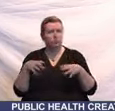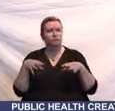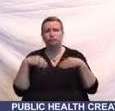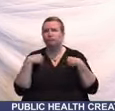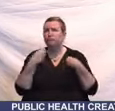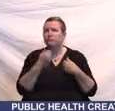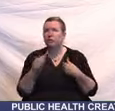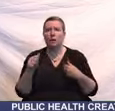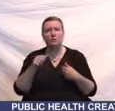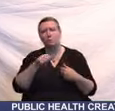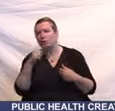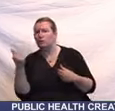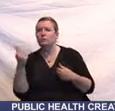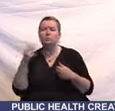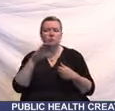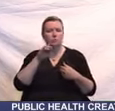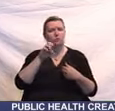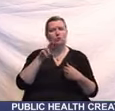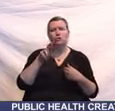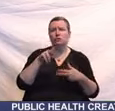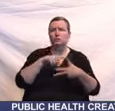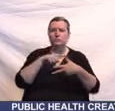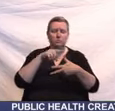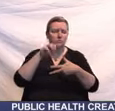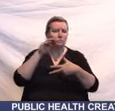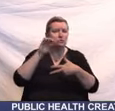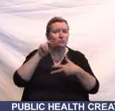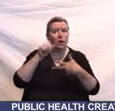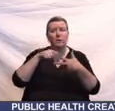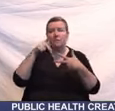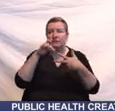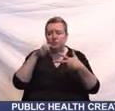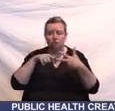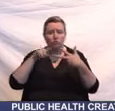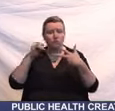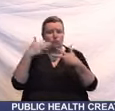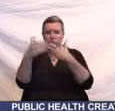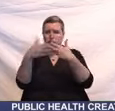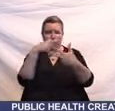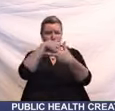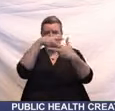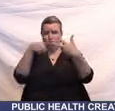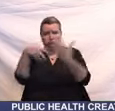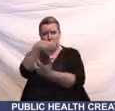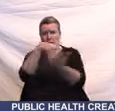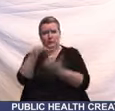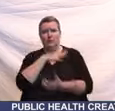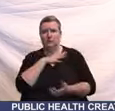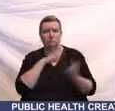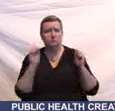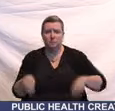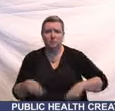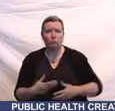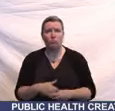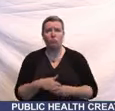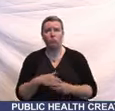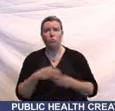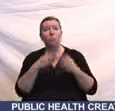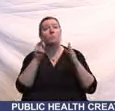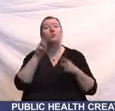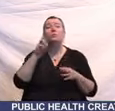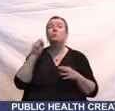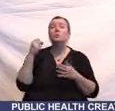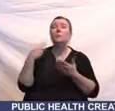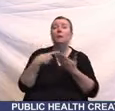vaccine. I know the news is full of the latest on Omicron, but as Judy and Tina could tell you, we are still